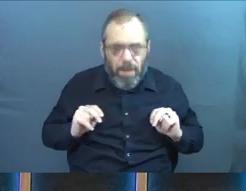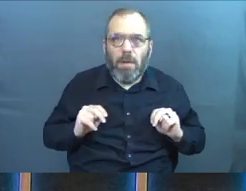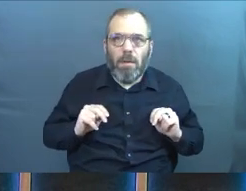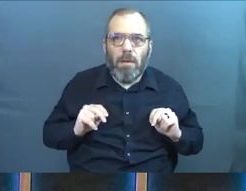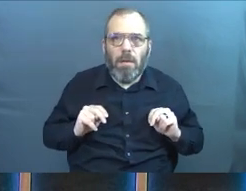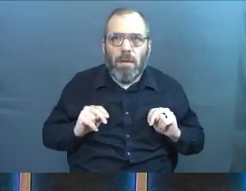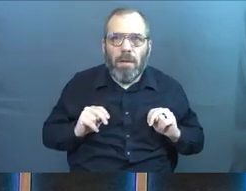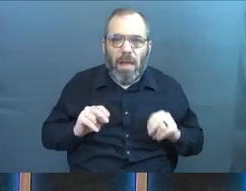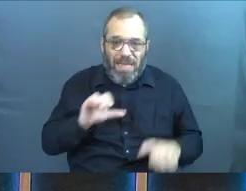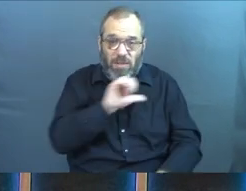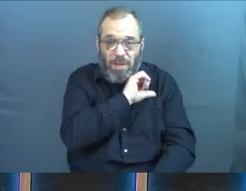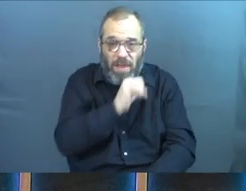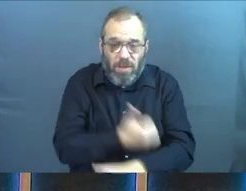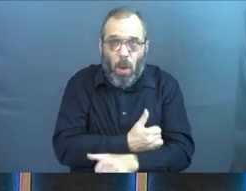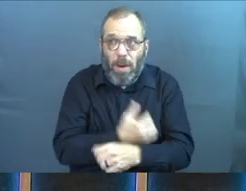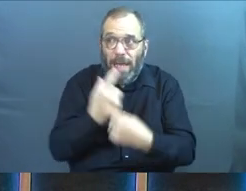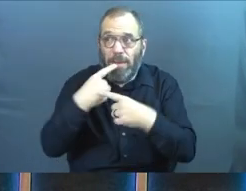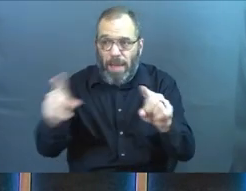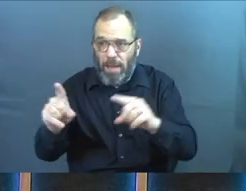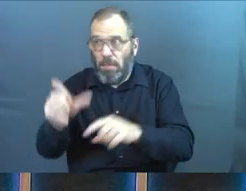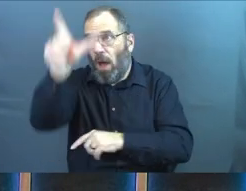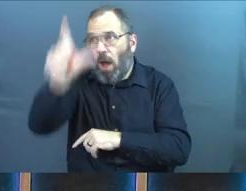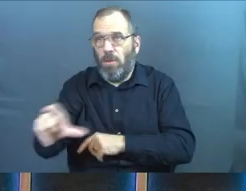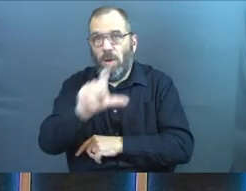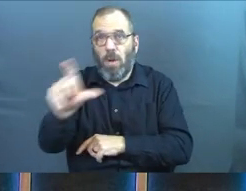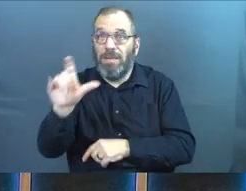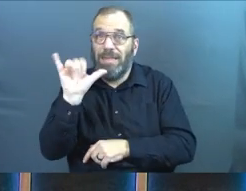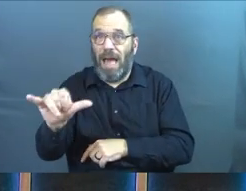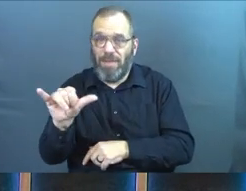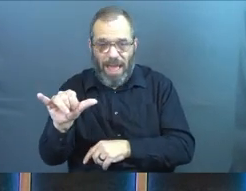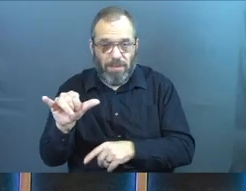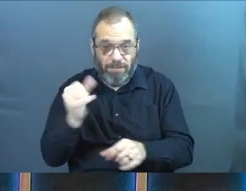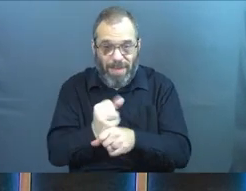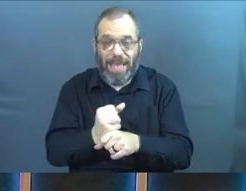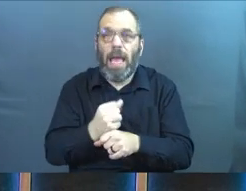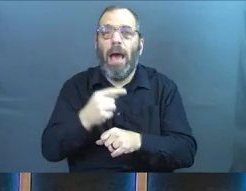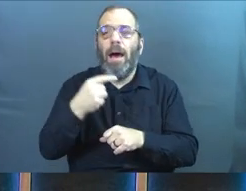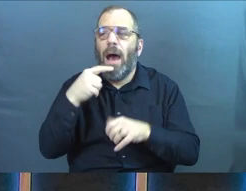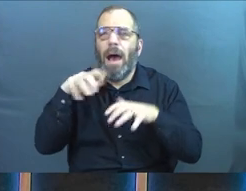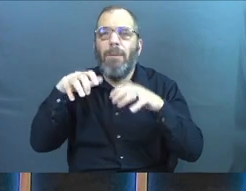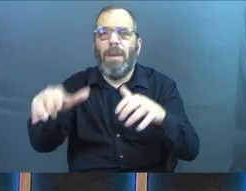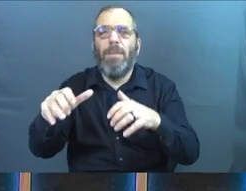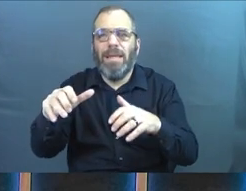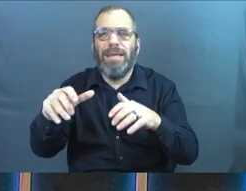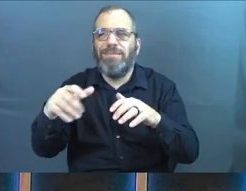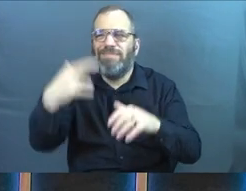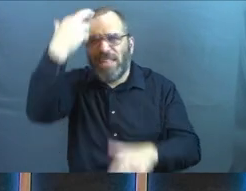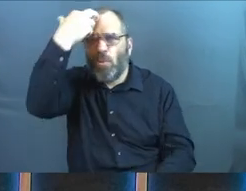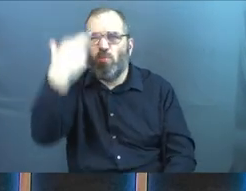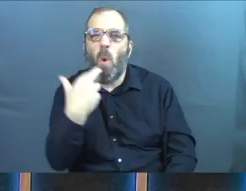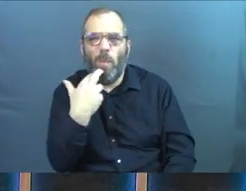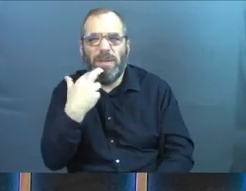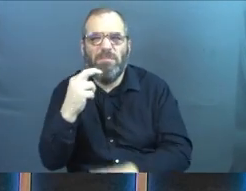Having disarmed the powers and authorities, he made a public spectacle of them. Now that phrase, made a public spectacle, that's another Roman idea.